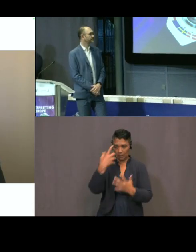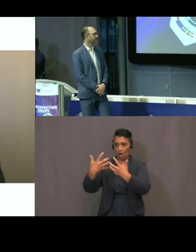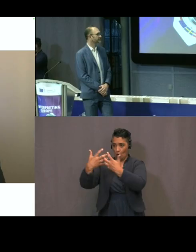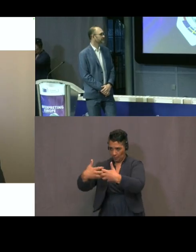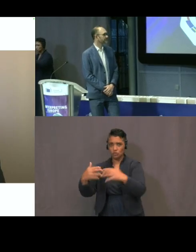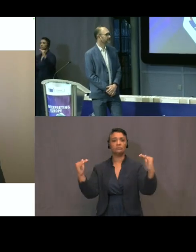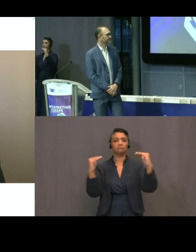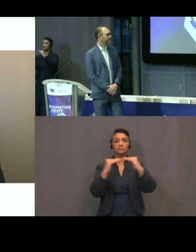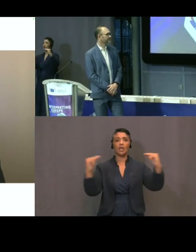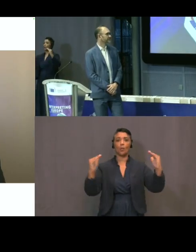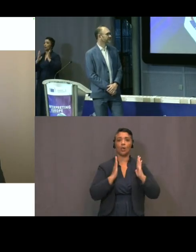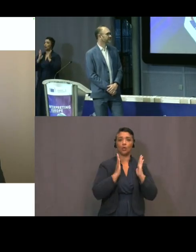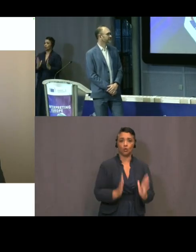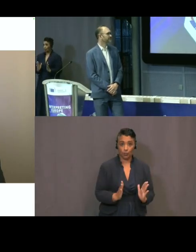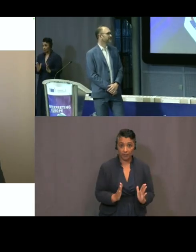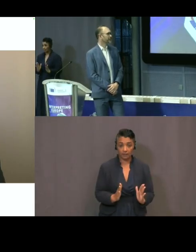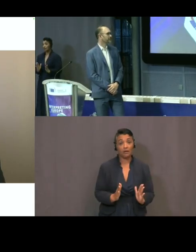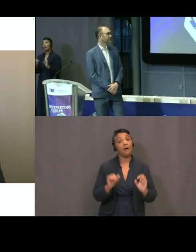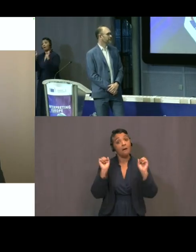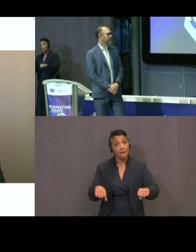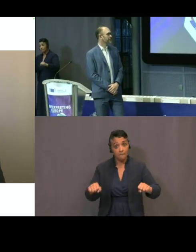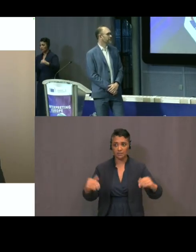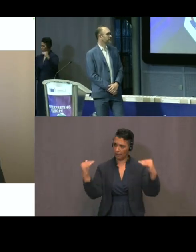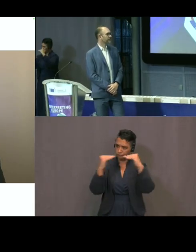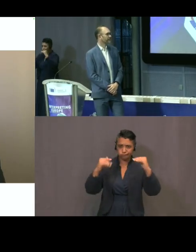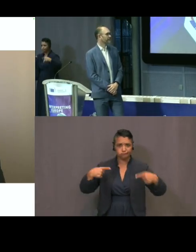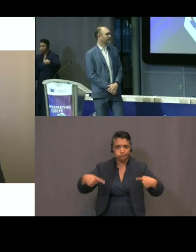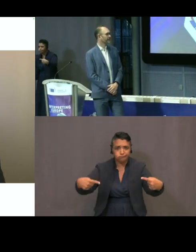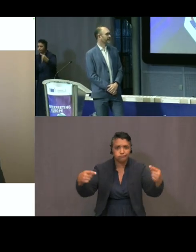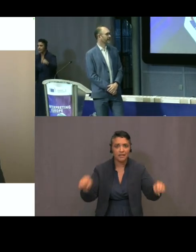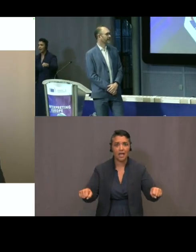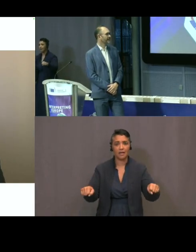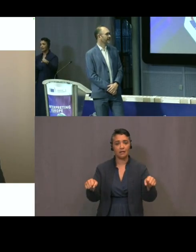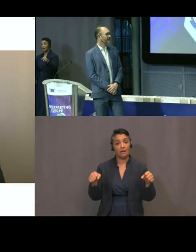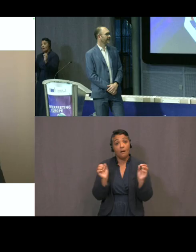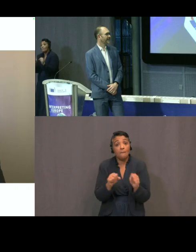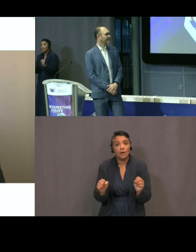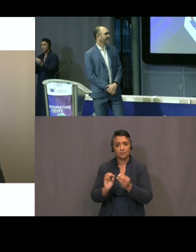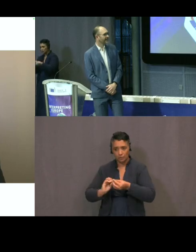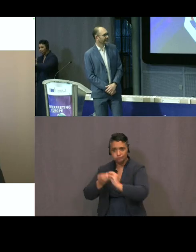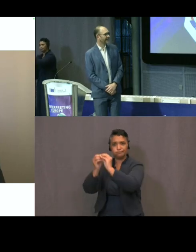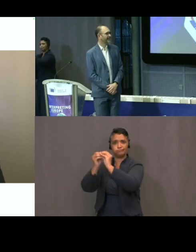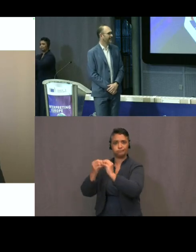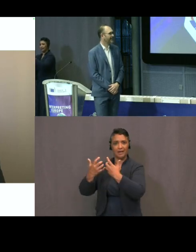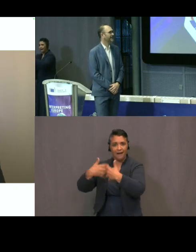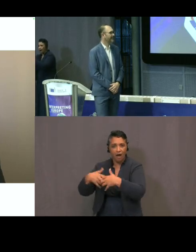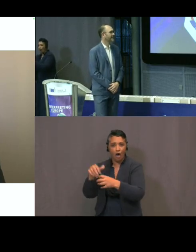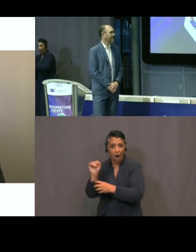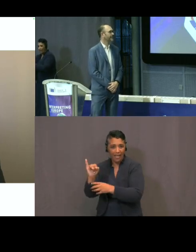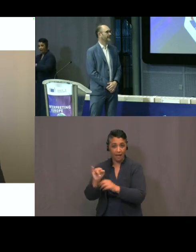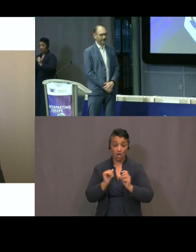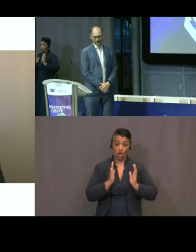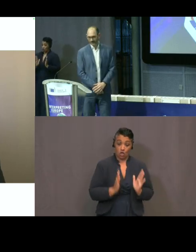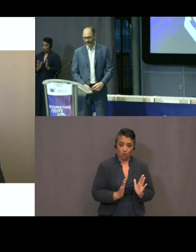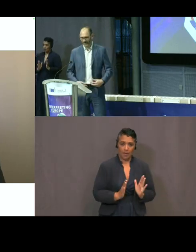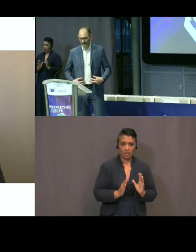as the human being and can be the same, and that we can actually create something artificially that is as complex